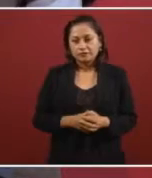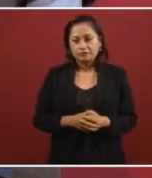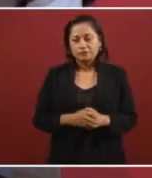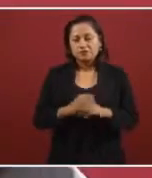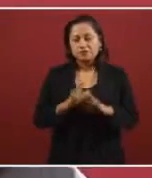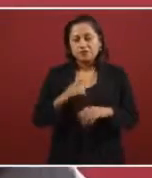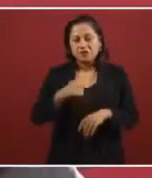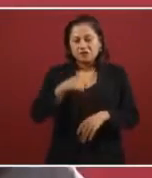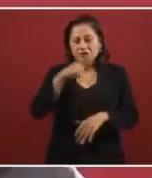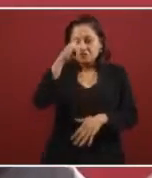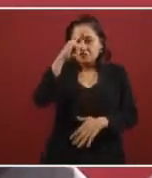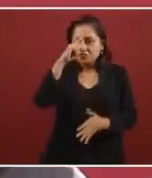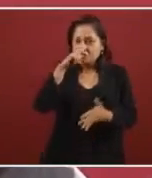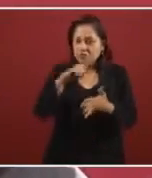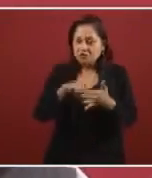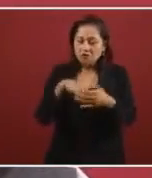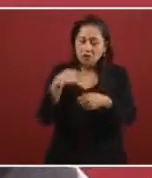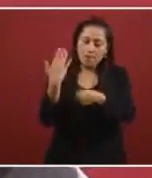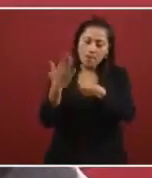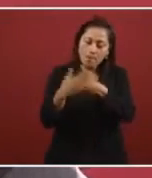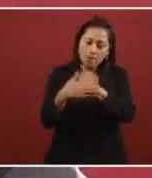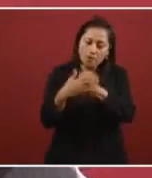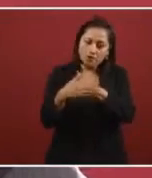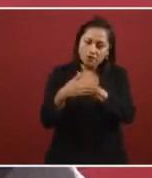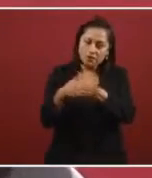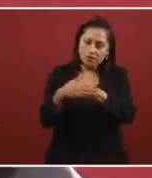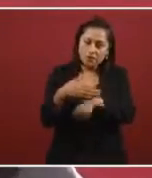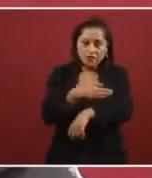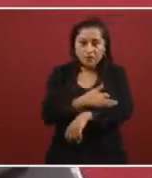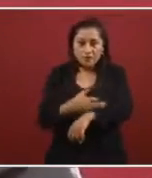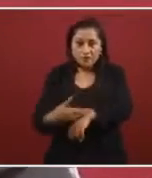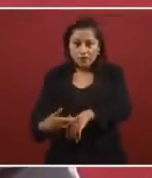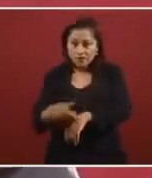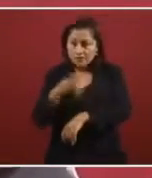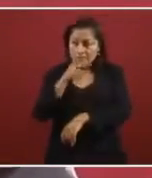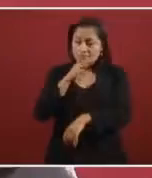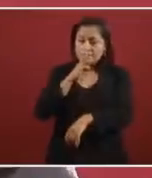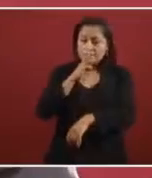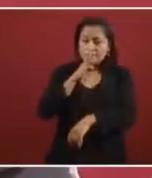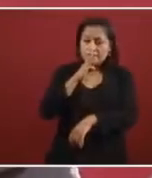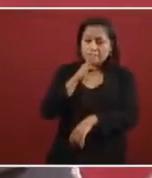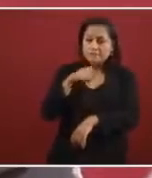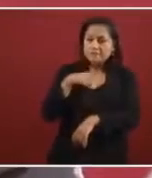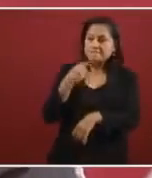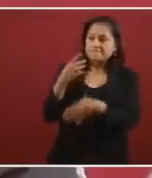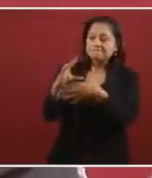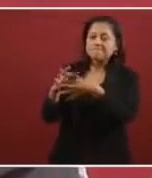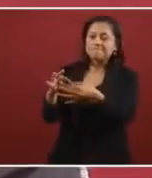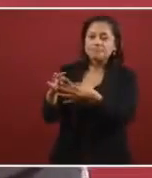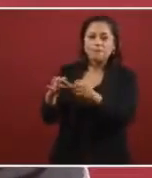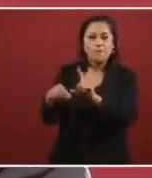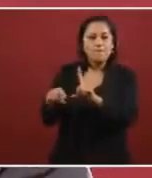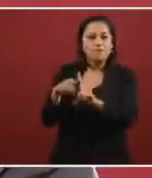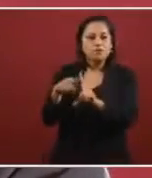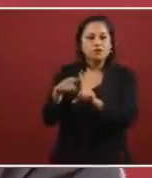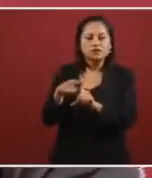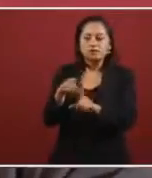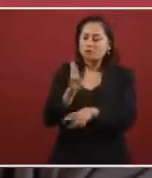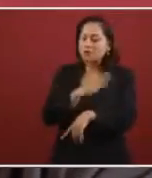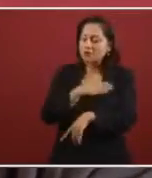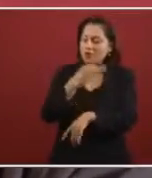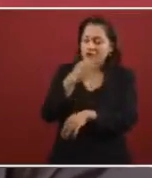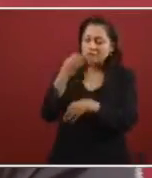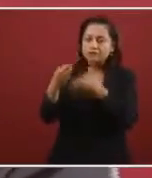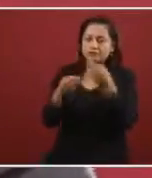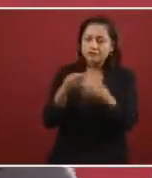noticias a las give familias. good news to the family members. No lo descarto. I do not discard No that. me doy